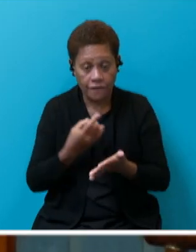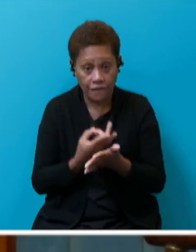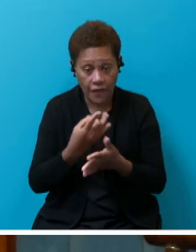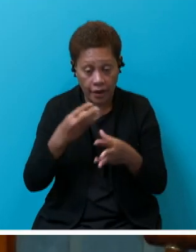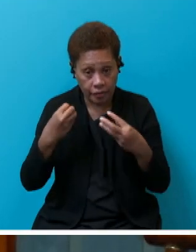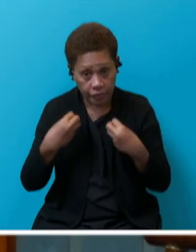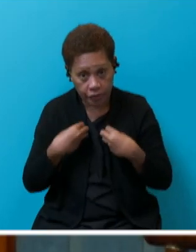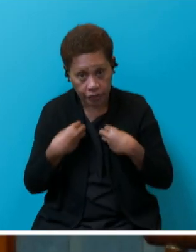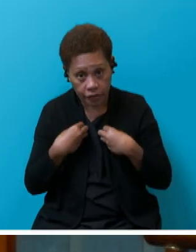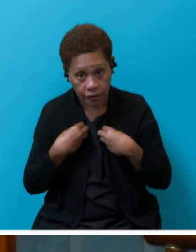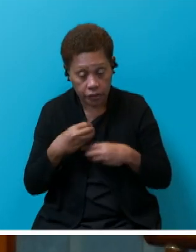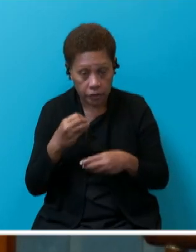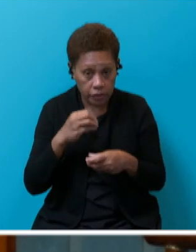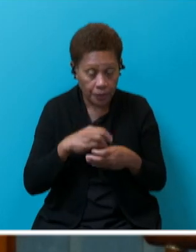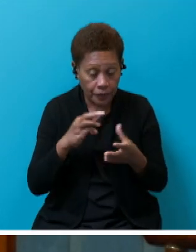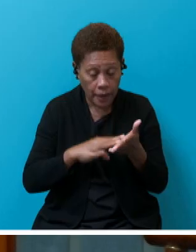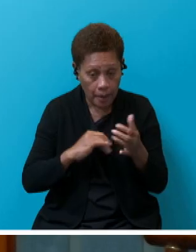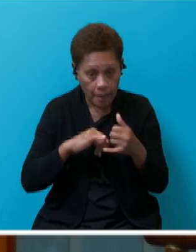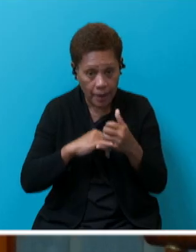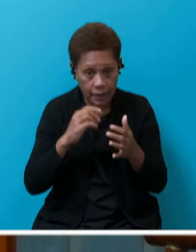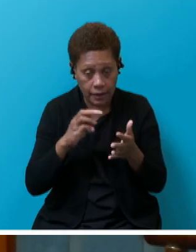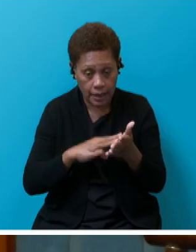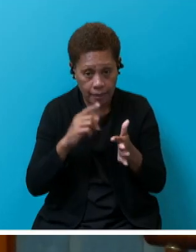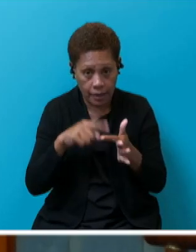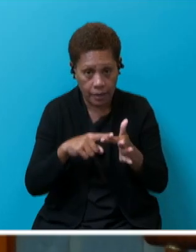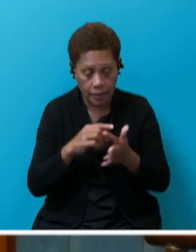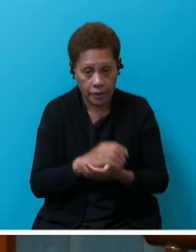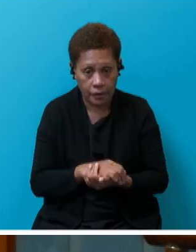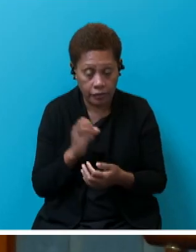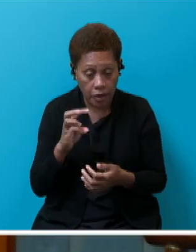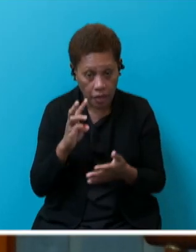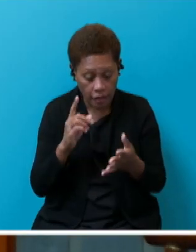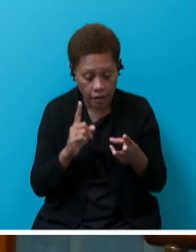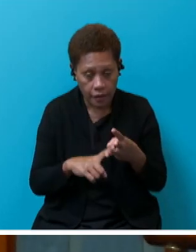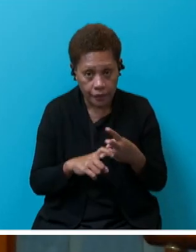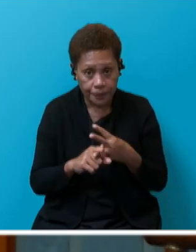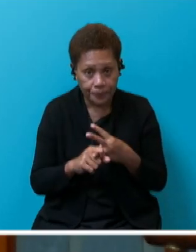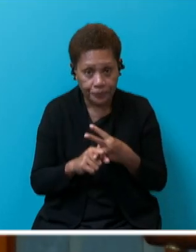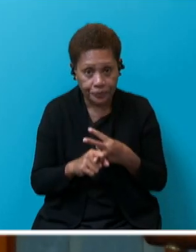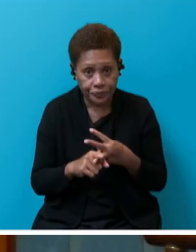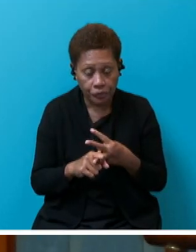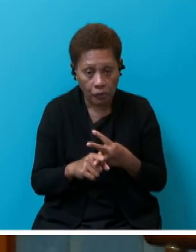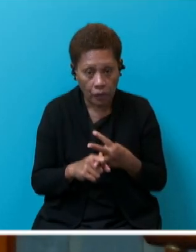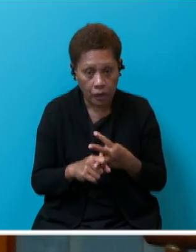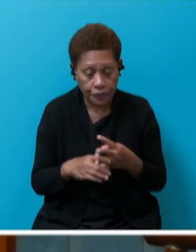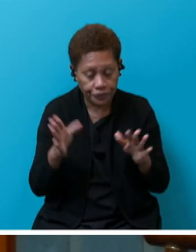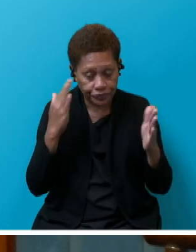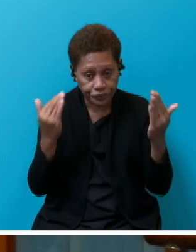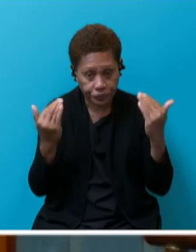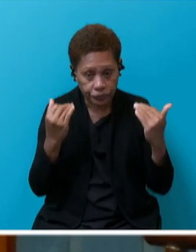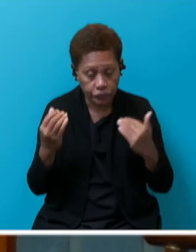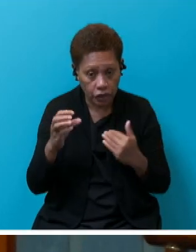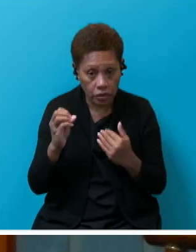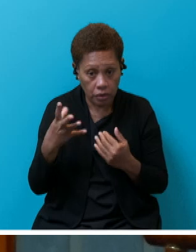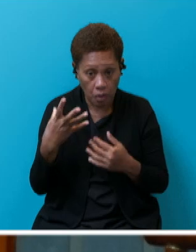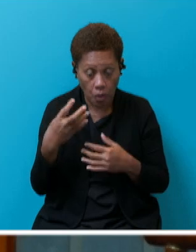including MSMEs. The third, Honourable Speaker, is the debt